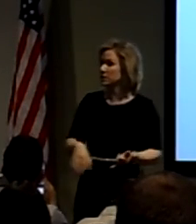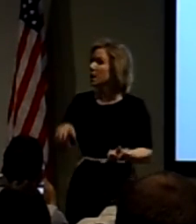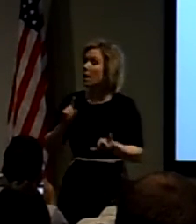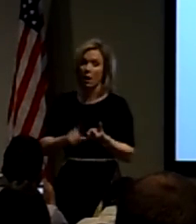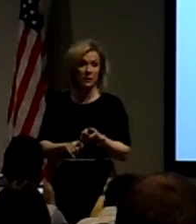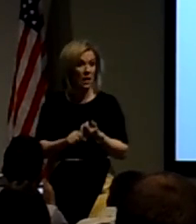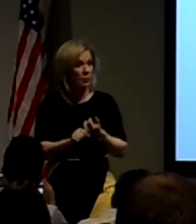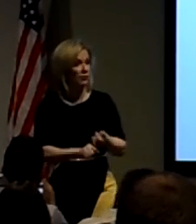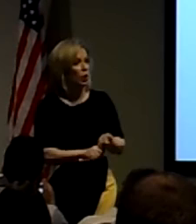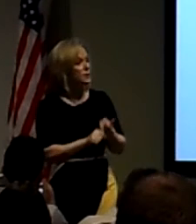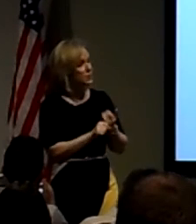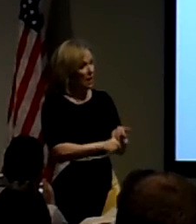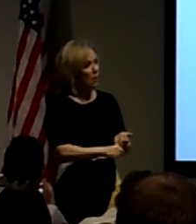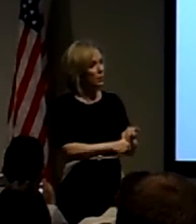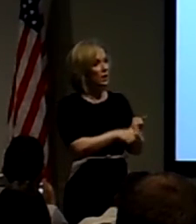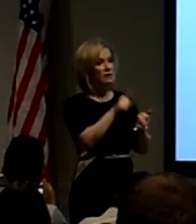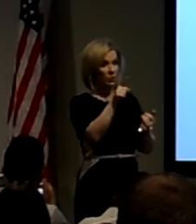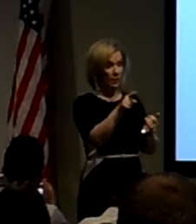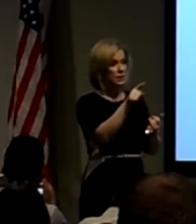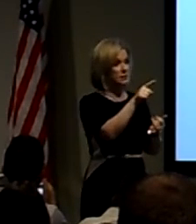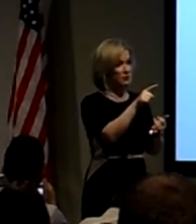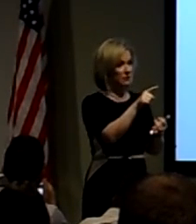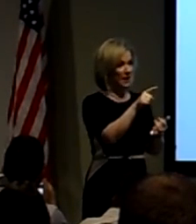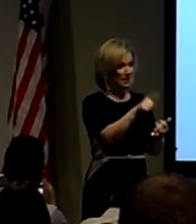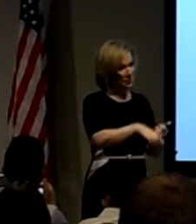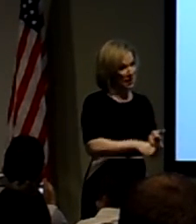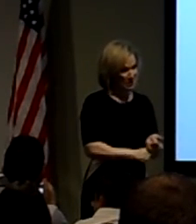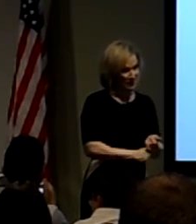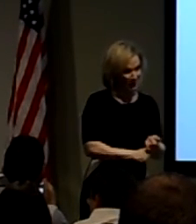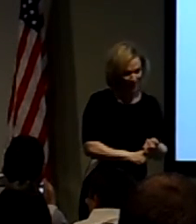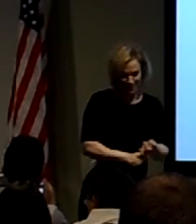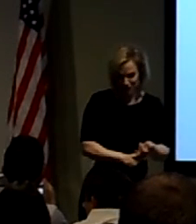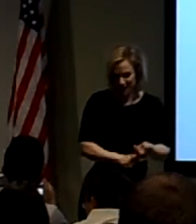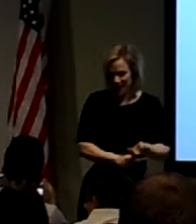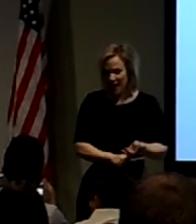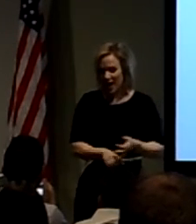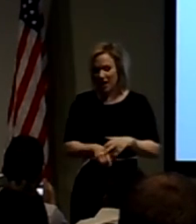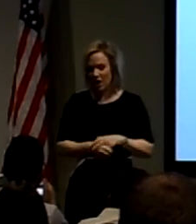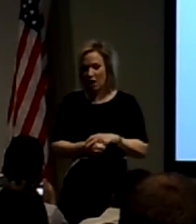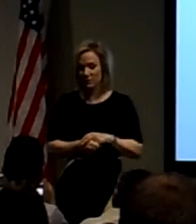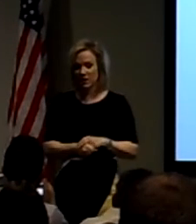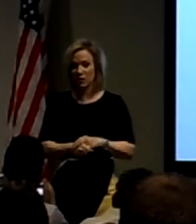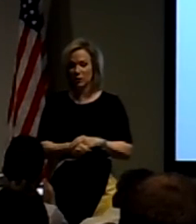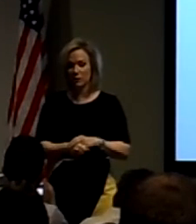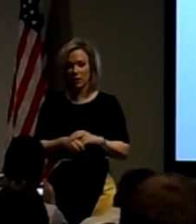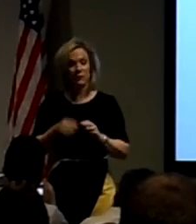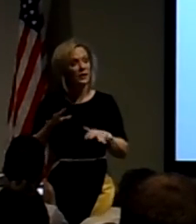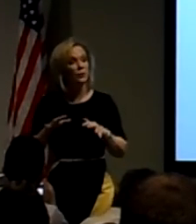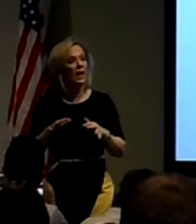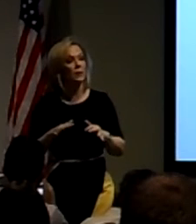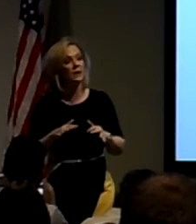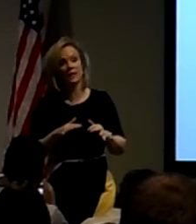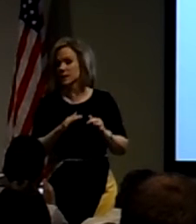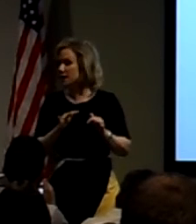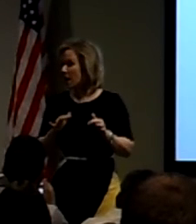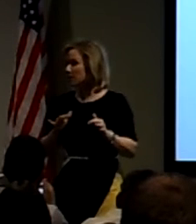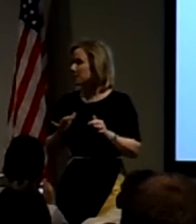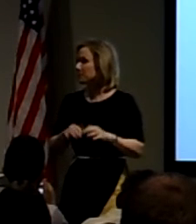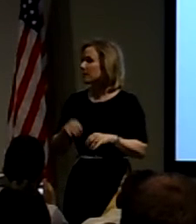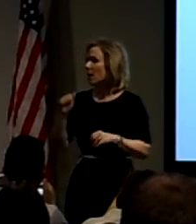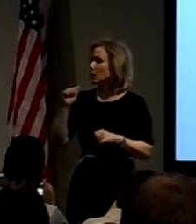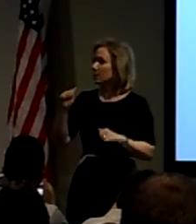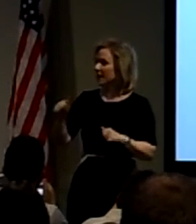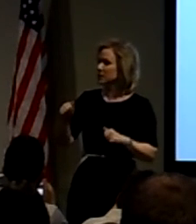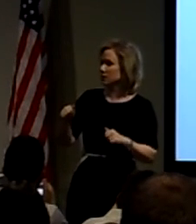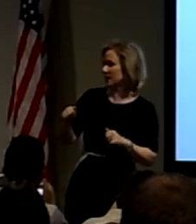board of directors, on-time performance is up for bus and for van, thank you very much. Our fleet reliability is